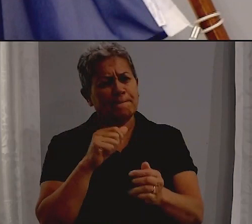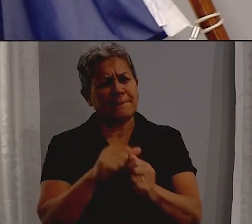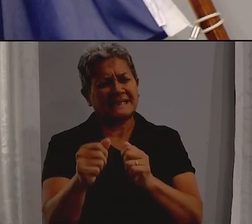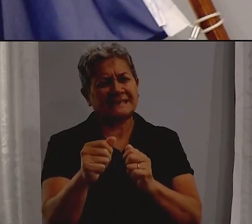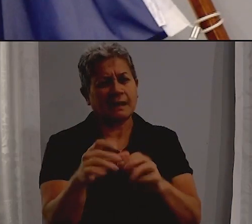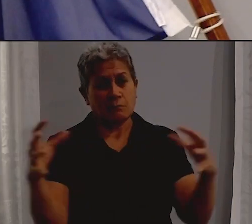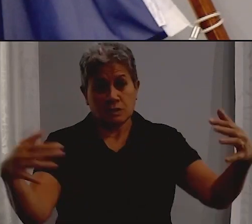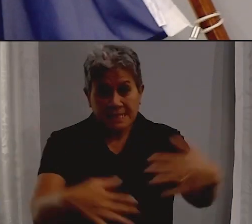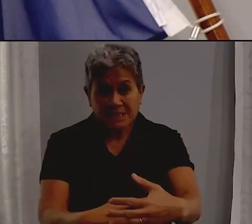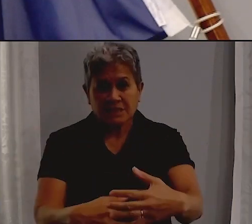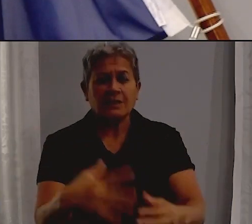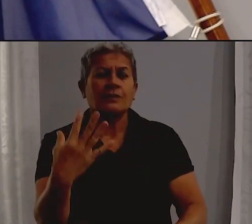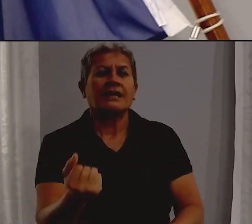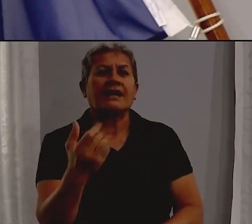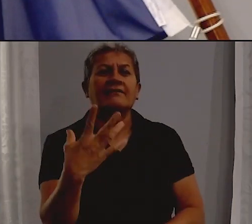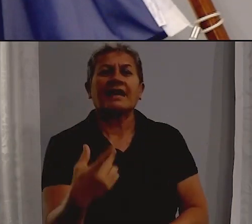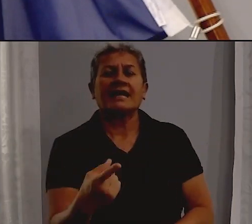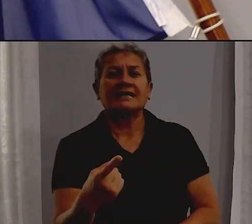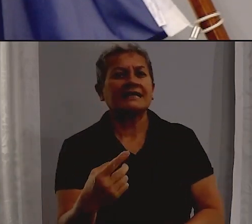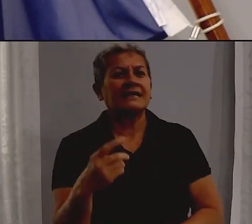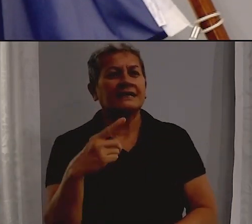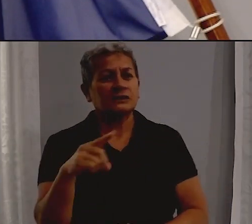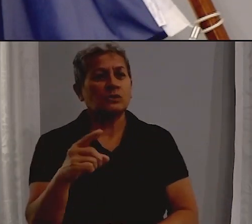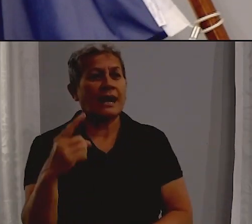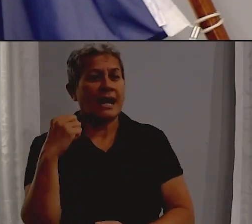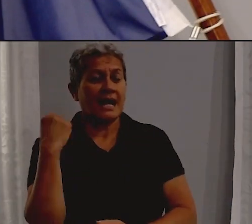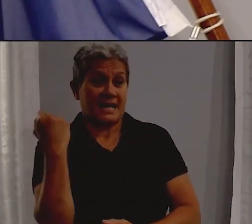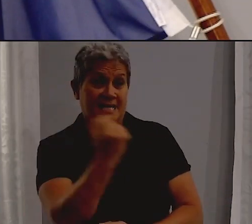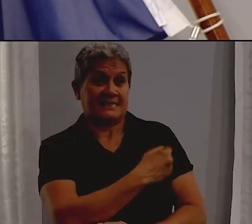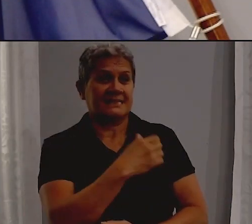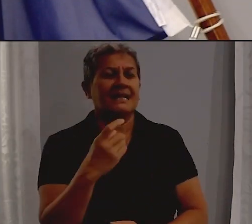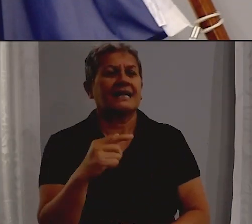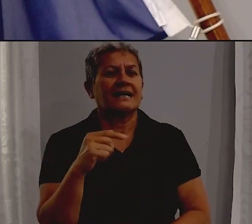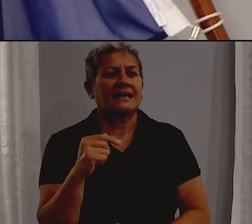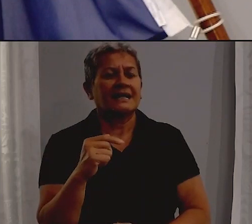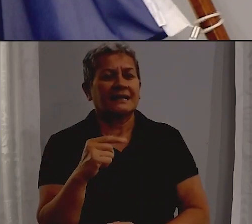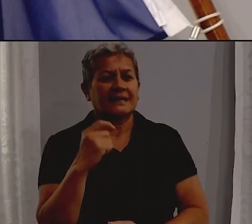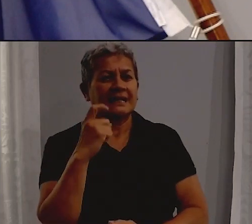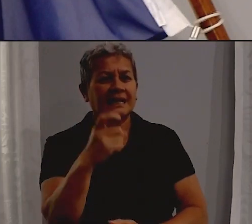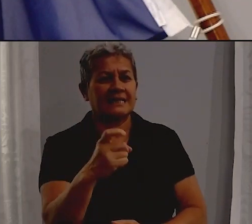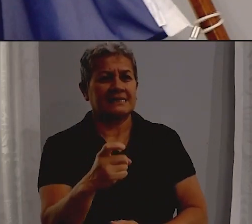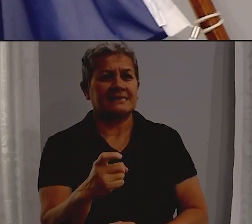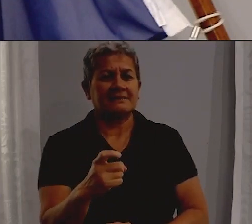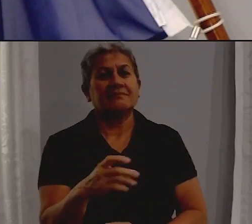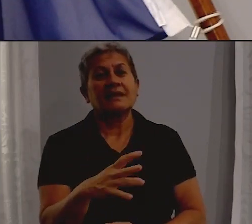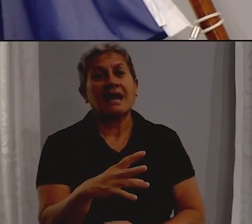us in this battle has been our isolation and closed borders, and now mass